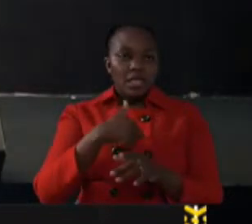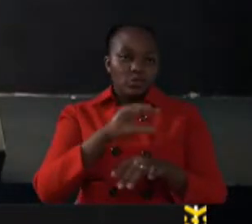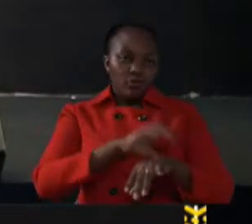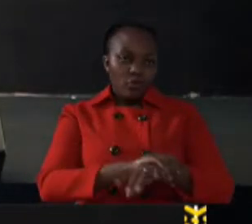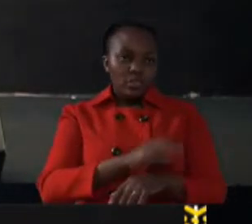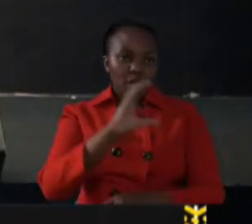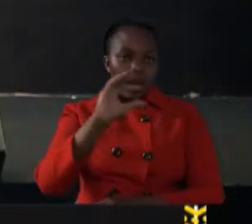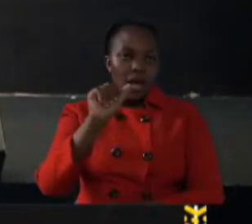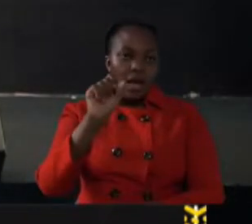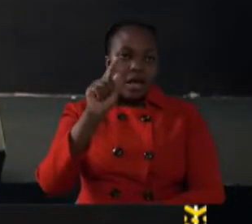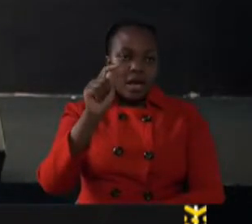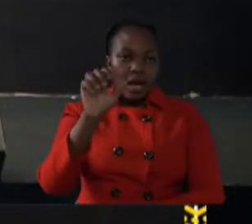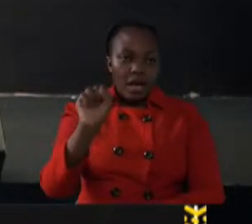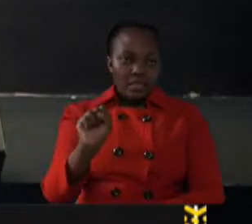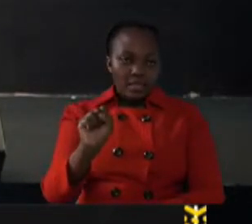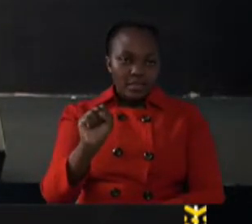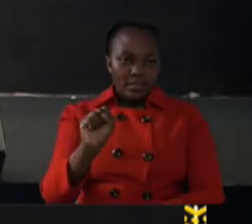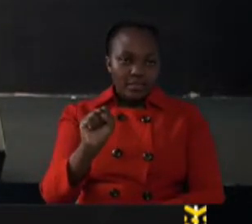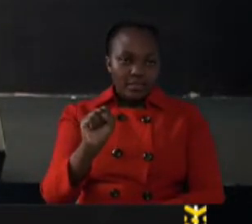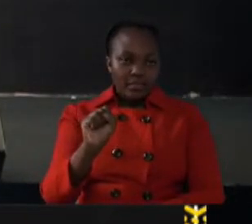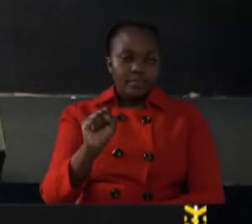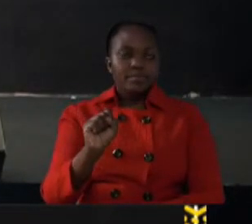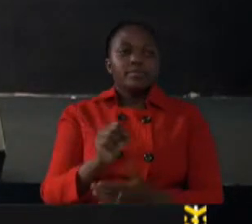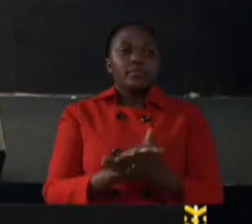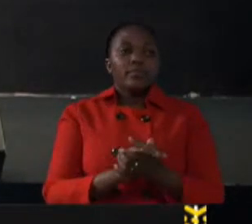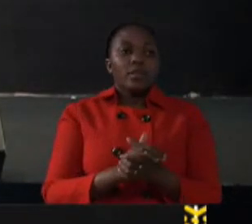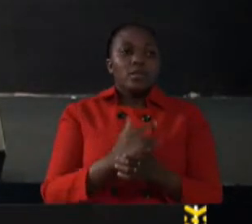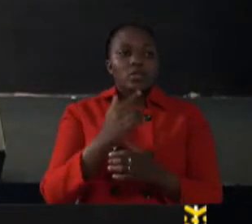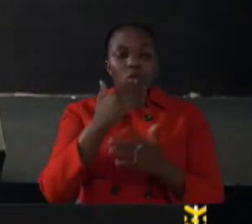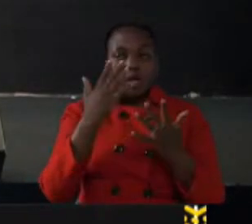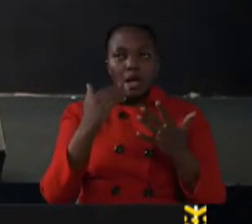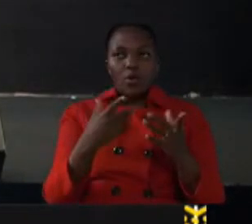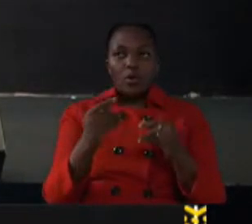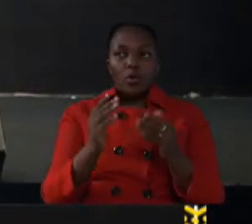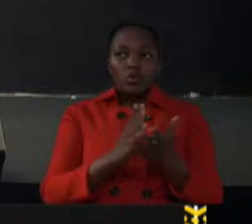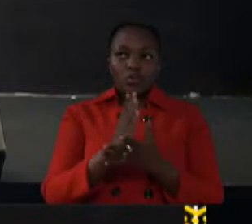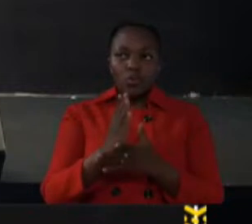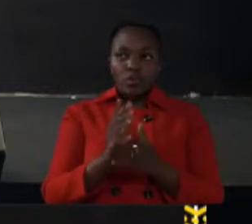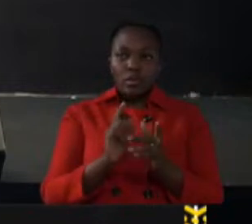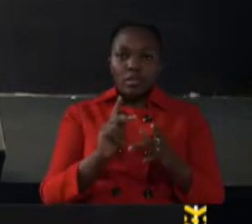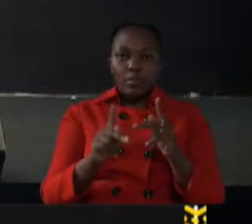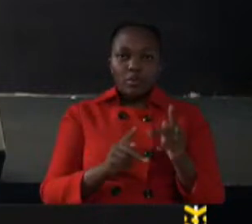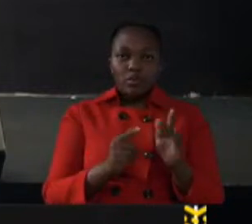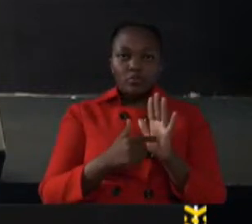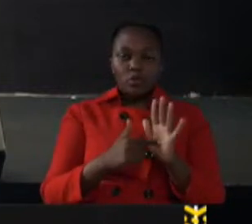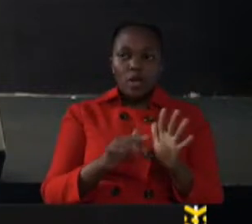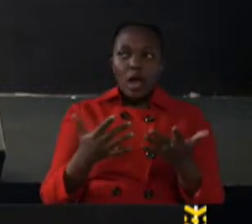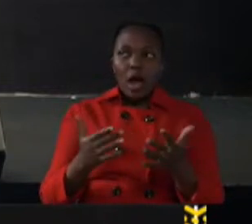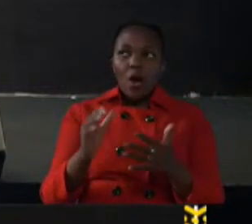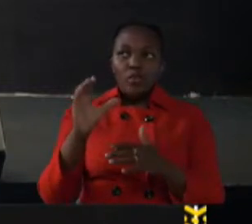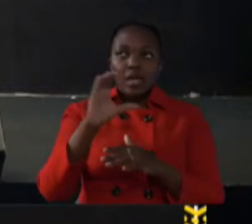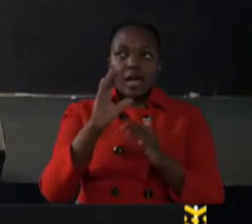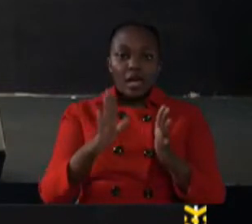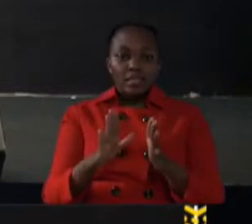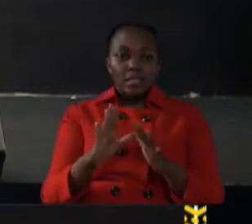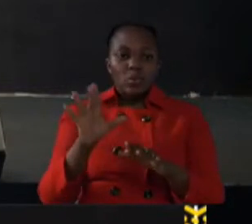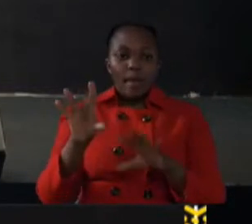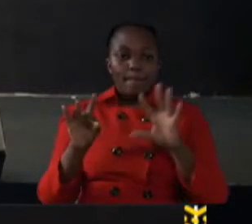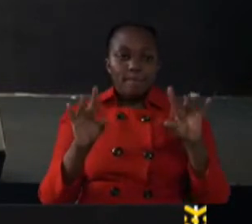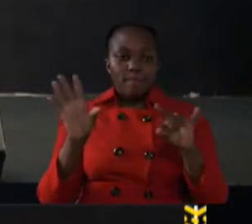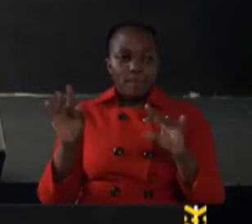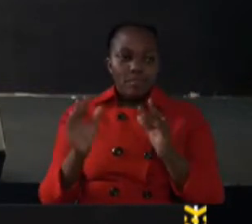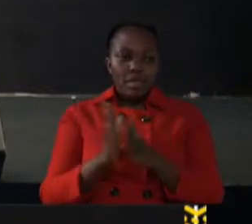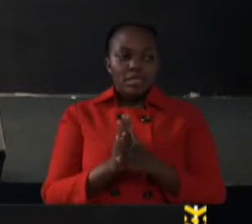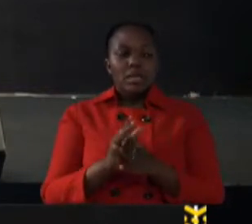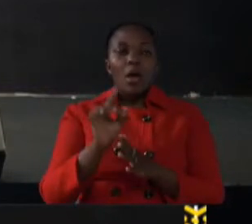still go through the process of, showing how these specific characters were picked, why they were picked. Why